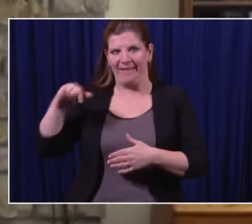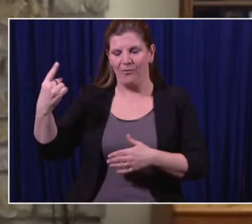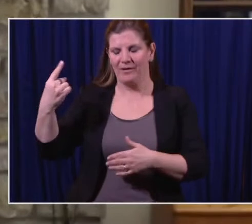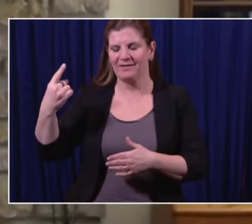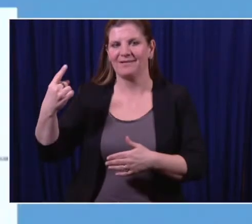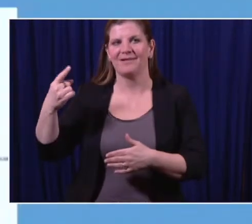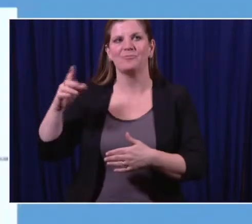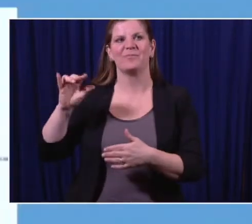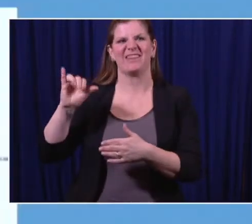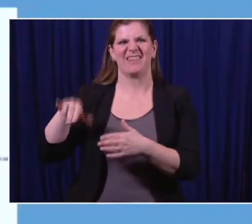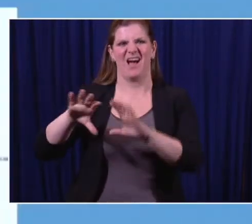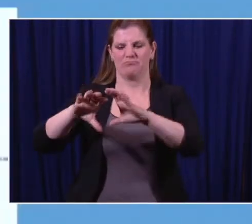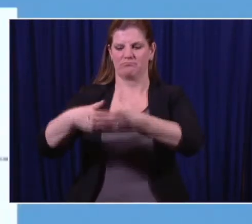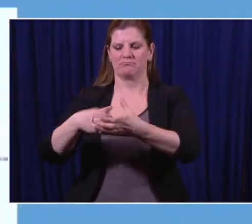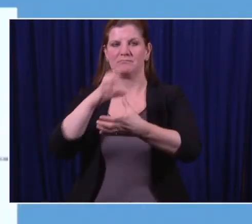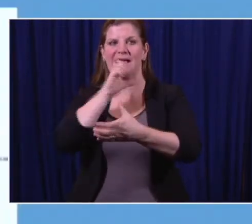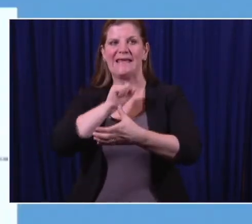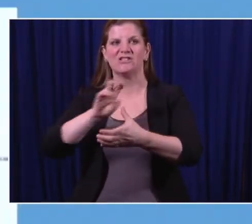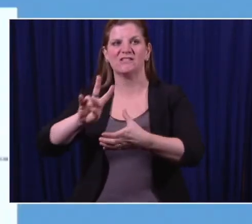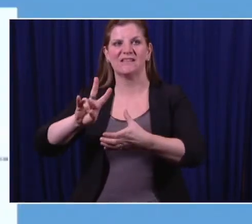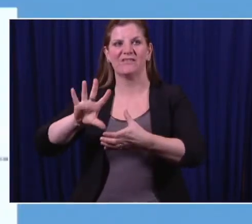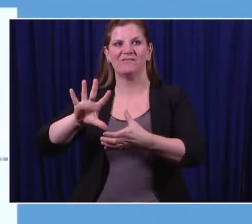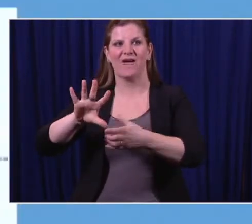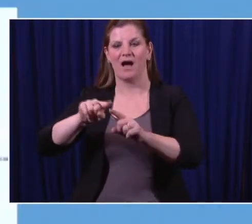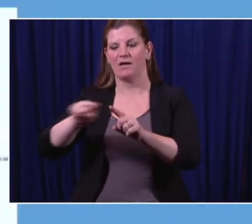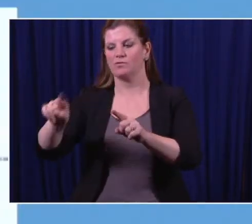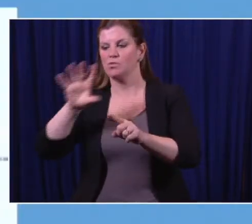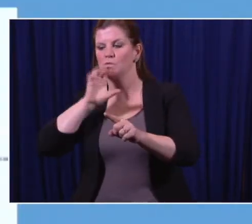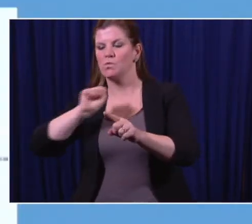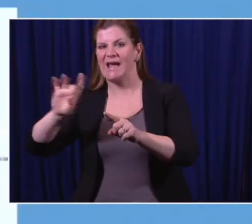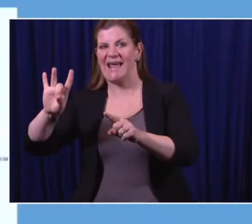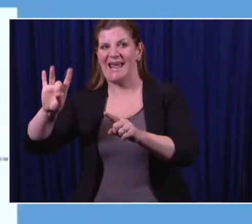goes 75 to 80.